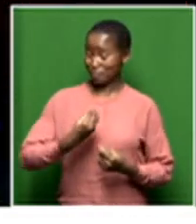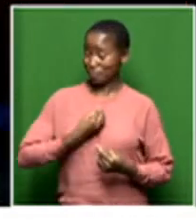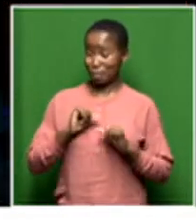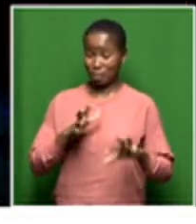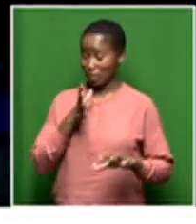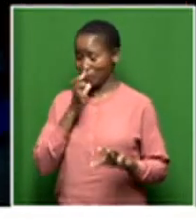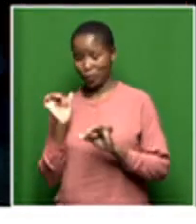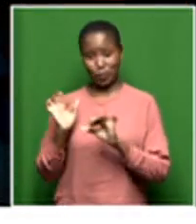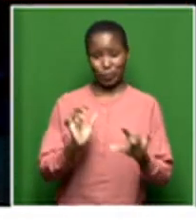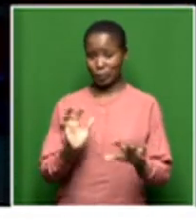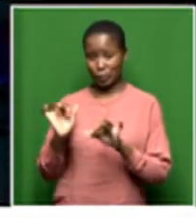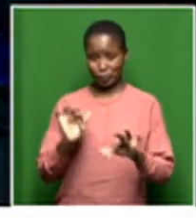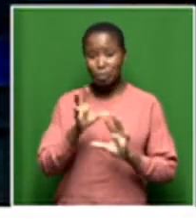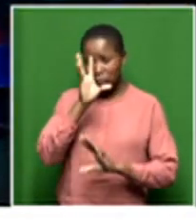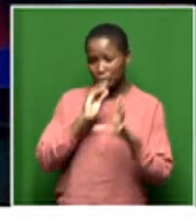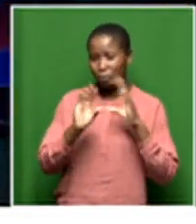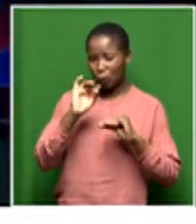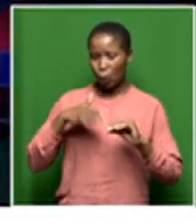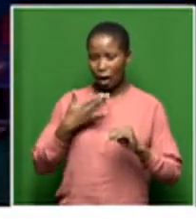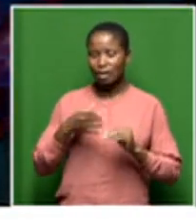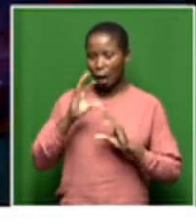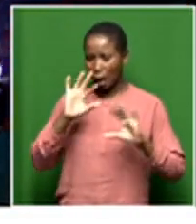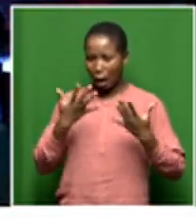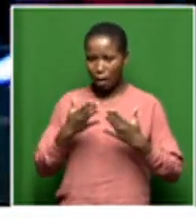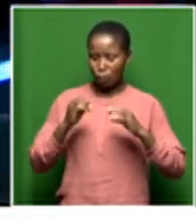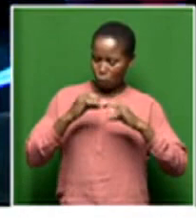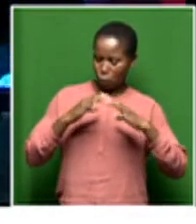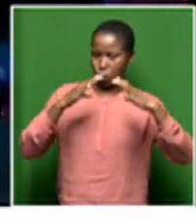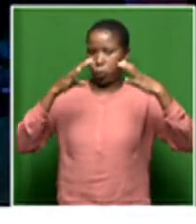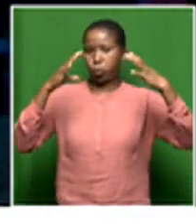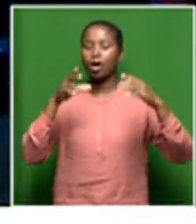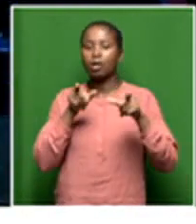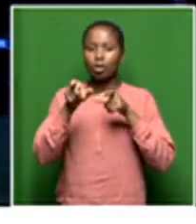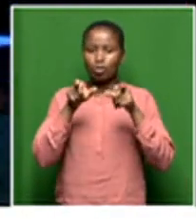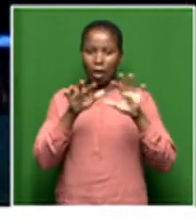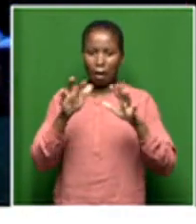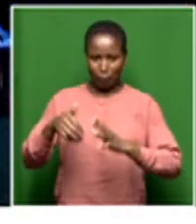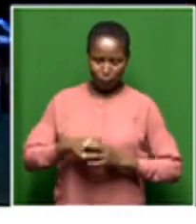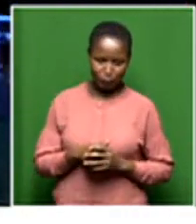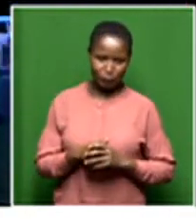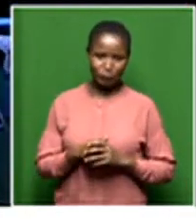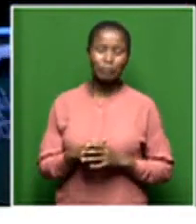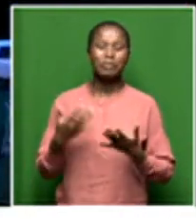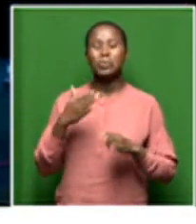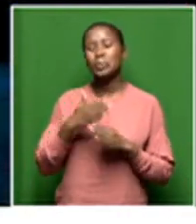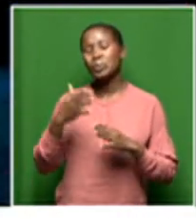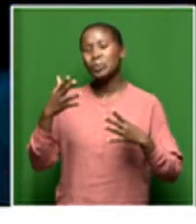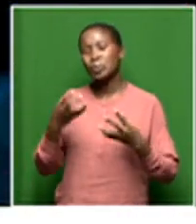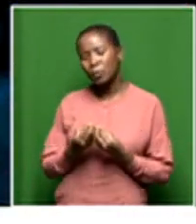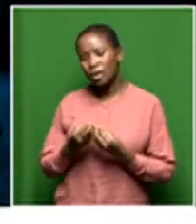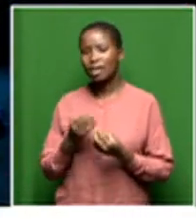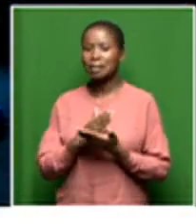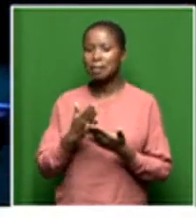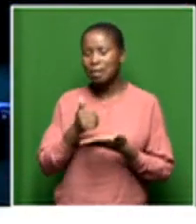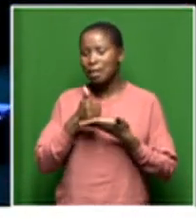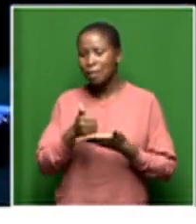people now learning to fly. We were also working with a scheme to help some of the